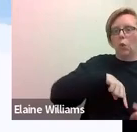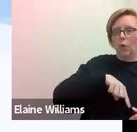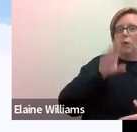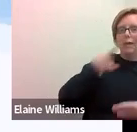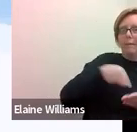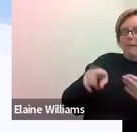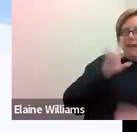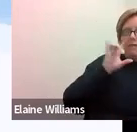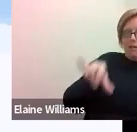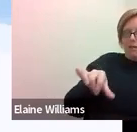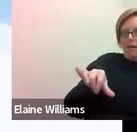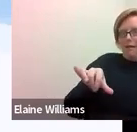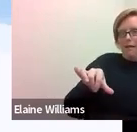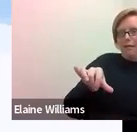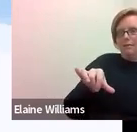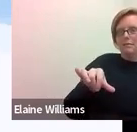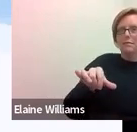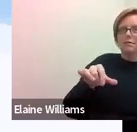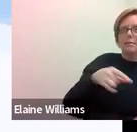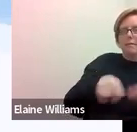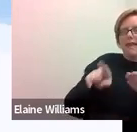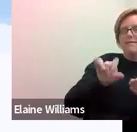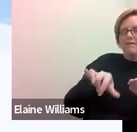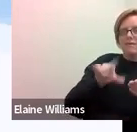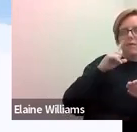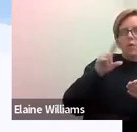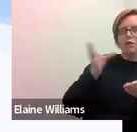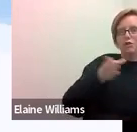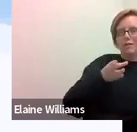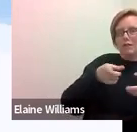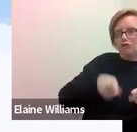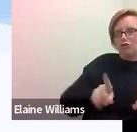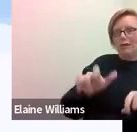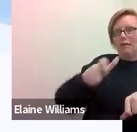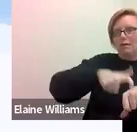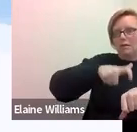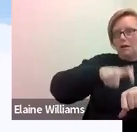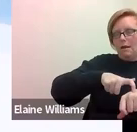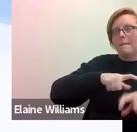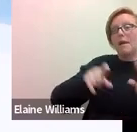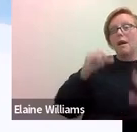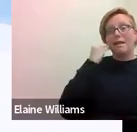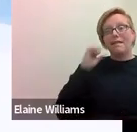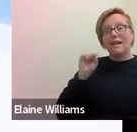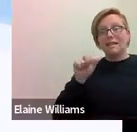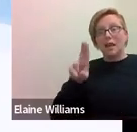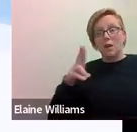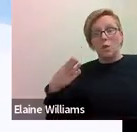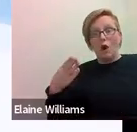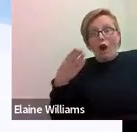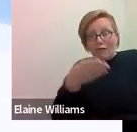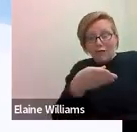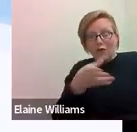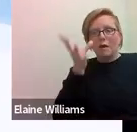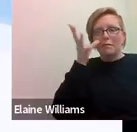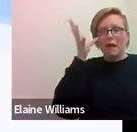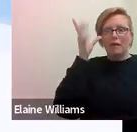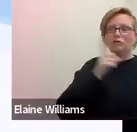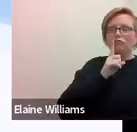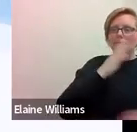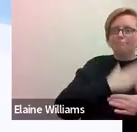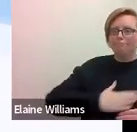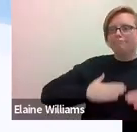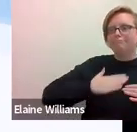require if they attended public school, but that is just something to think about. If you do offer that, it would be a wonderful option